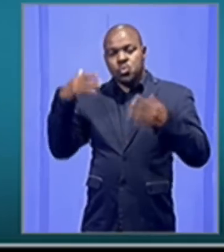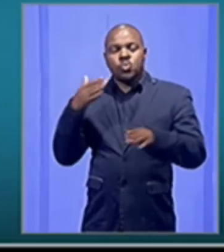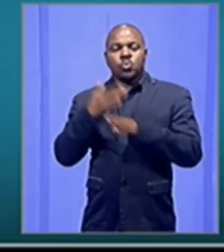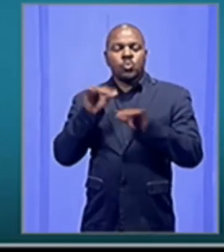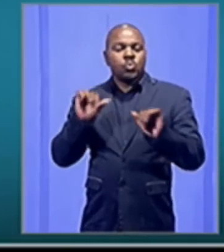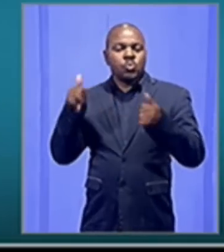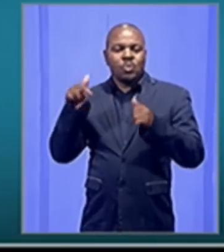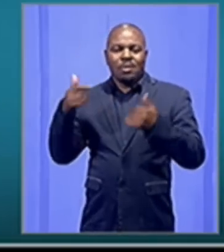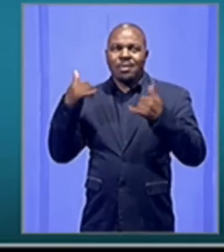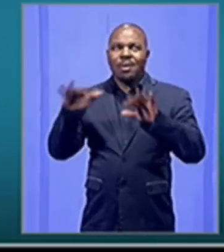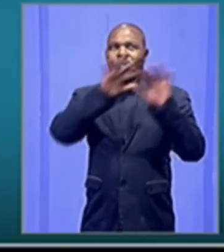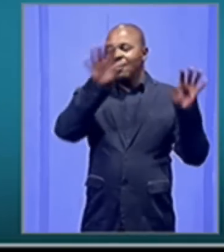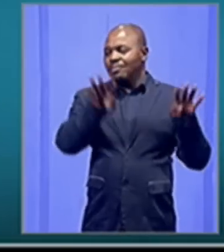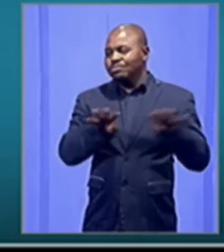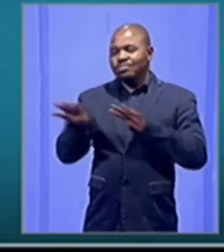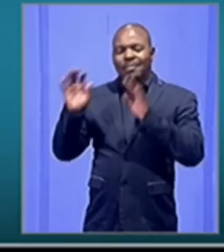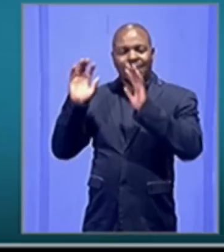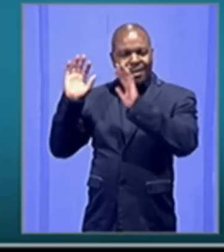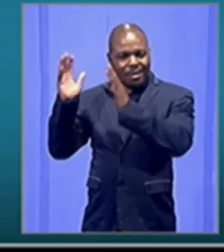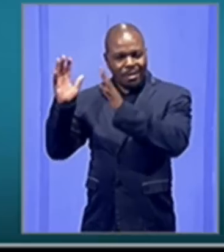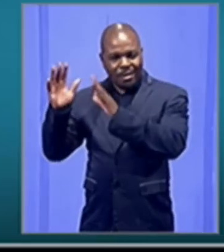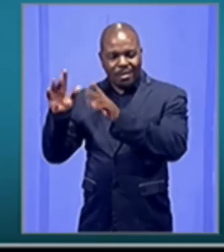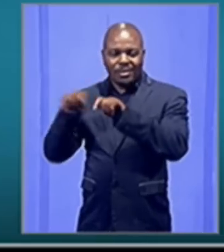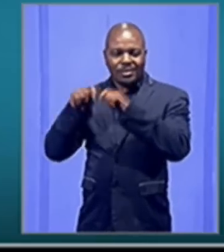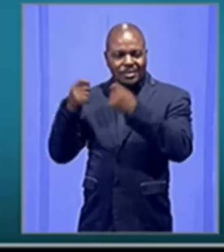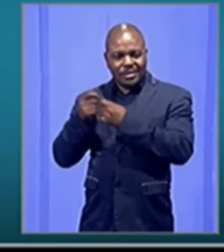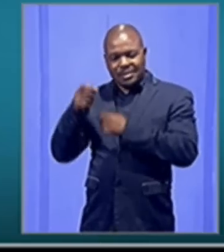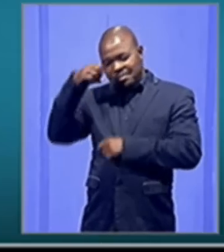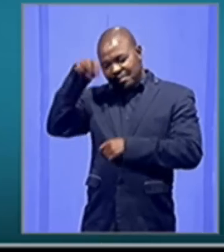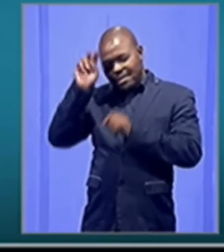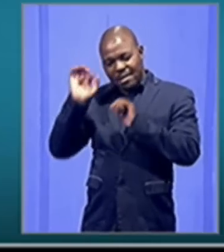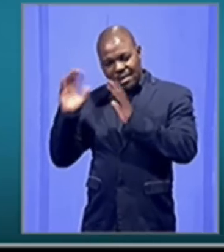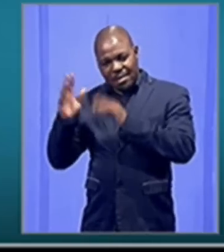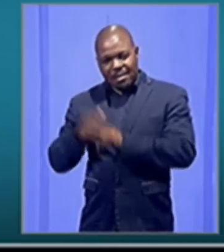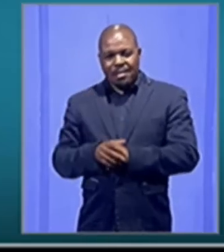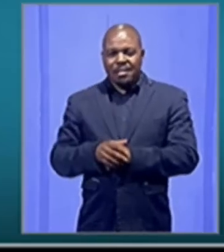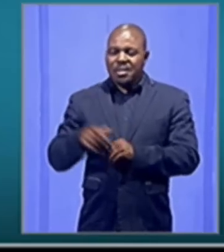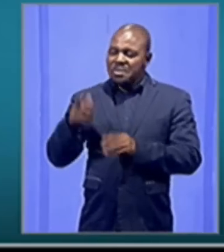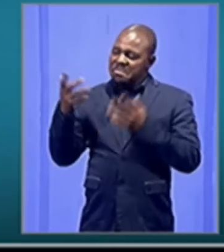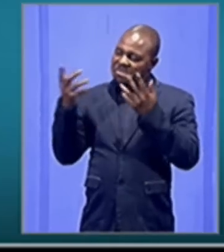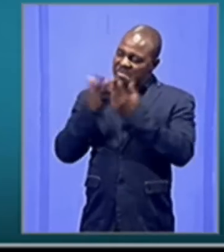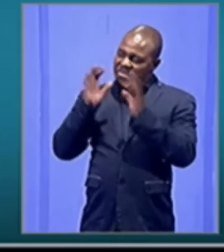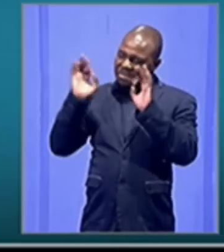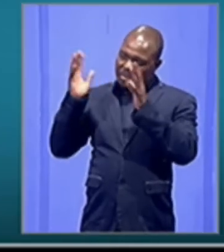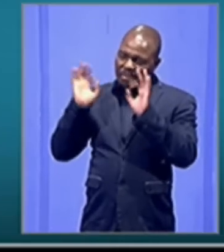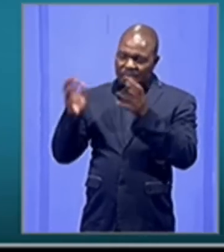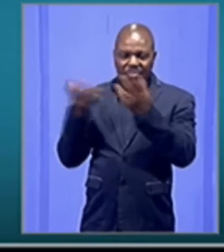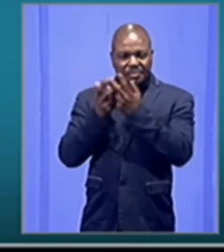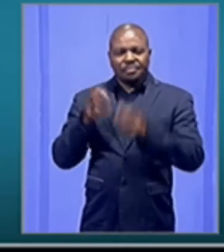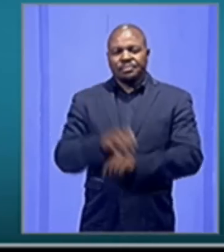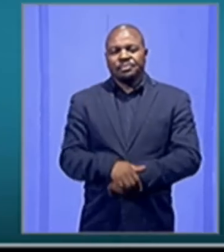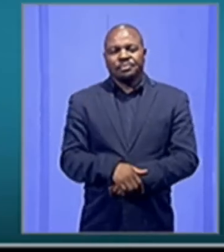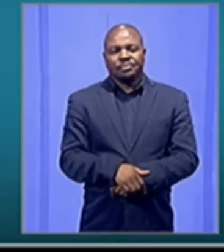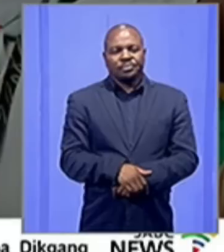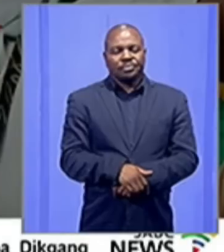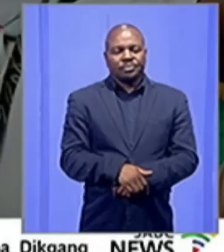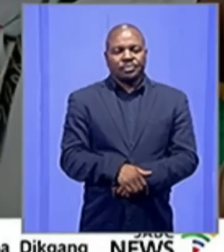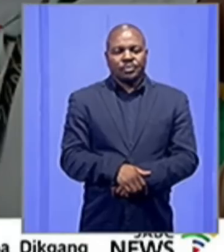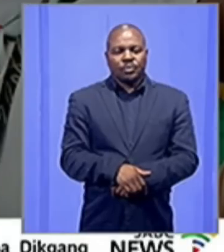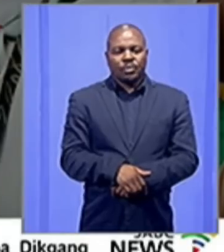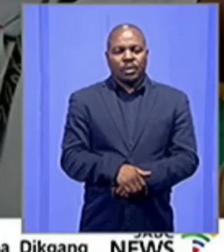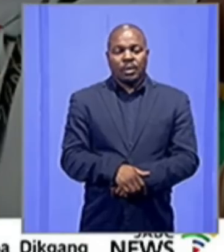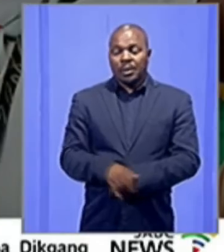beile mmepeng halala dipoke halala ditheto di le swanetše. Re